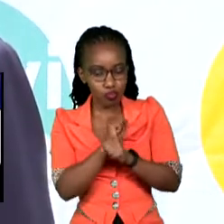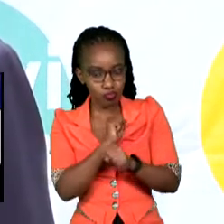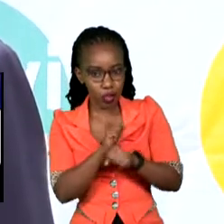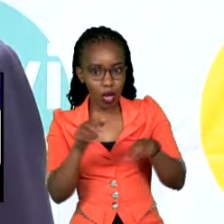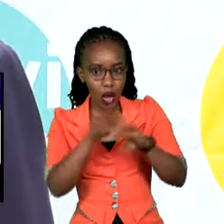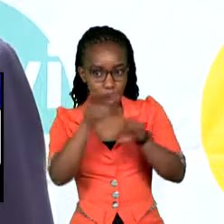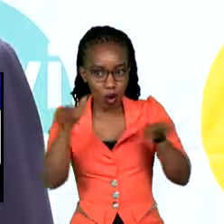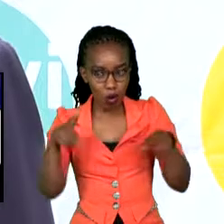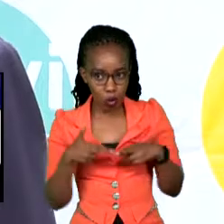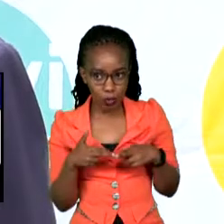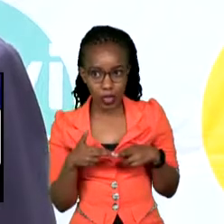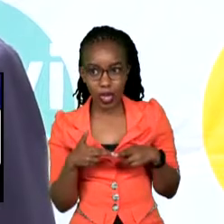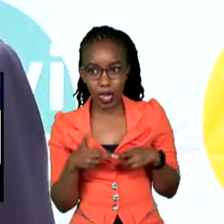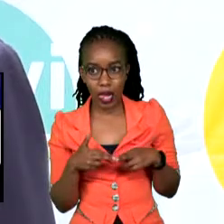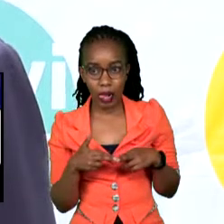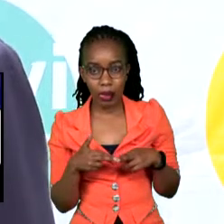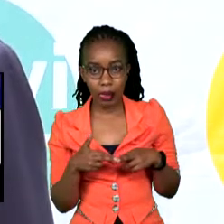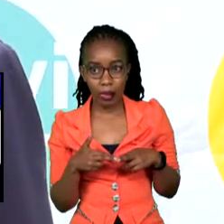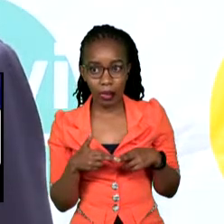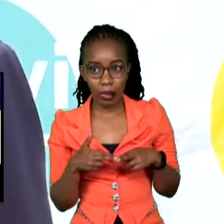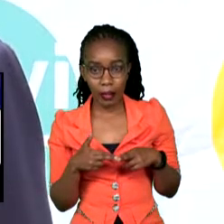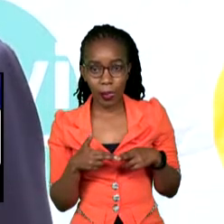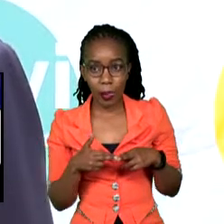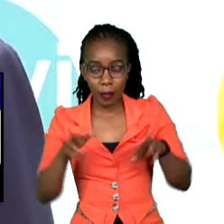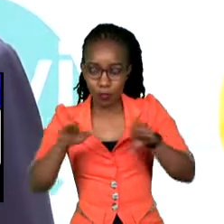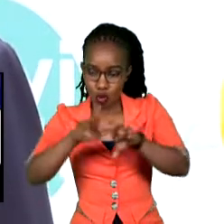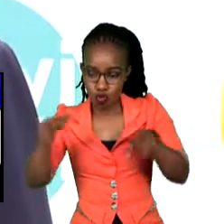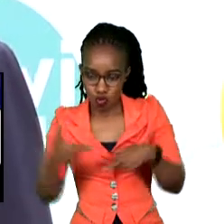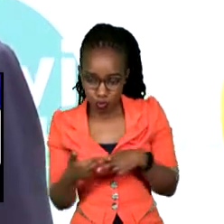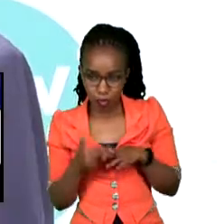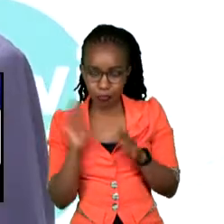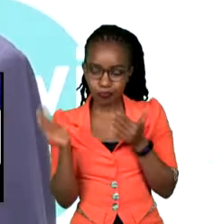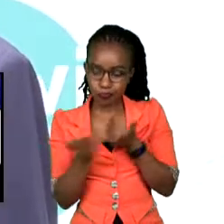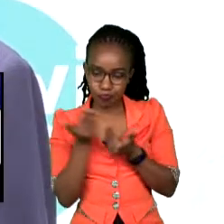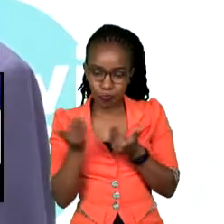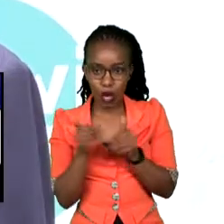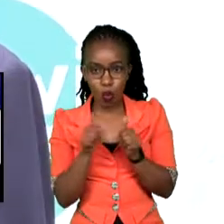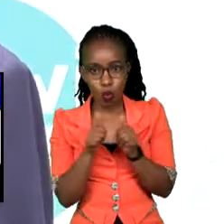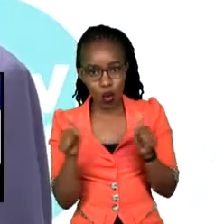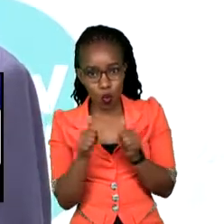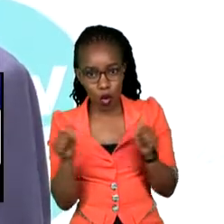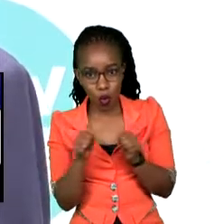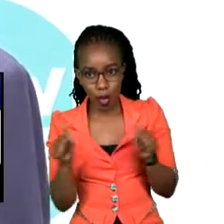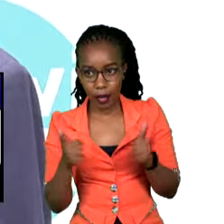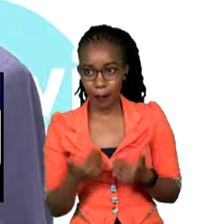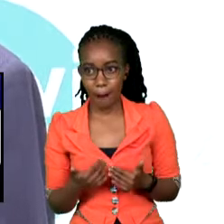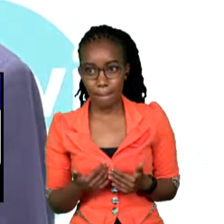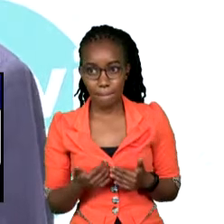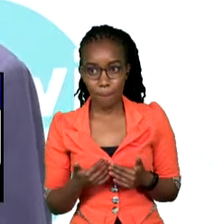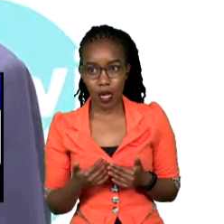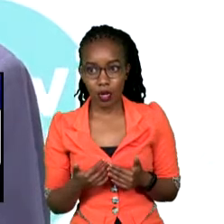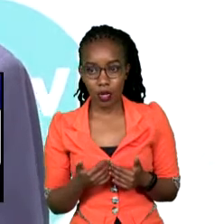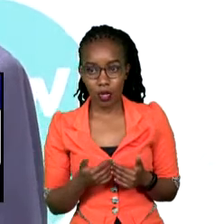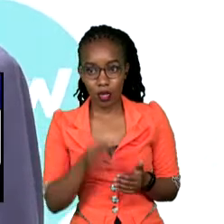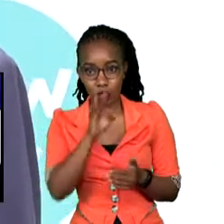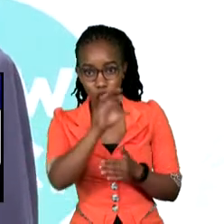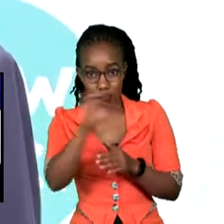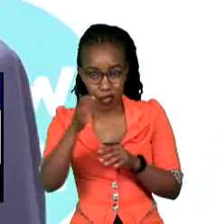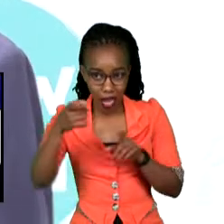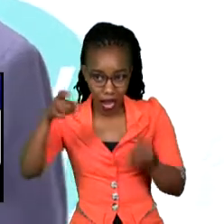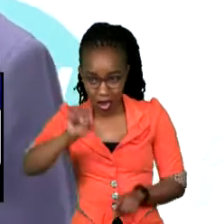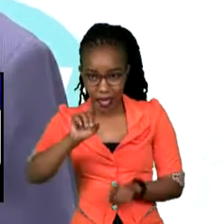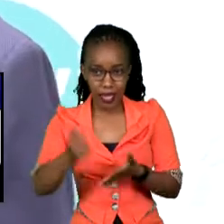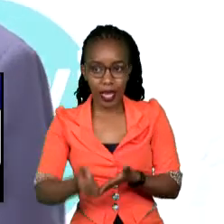people to do cleaning. We want to buy detergents so that the rooms are well maintained. So we've just introduced those ones to support learning, administrative